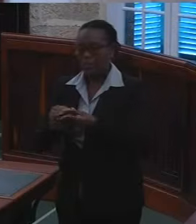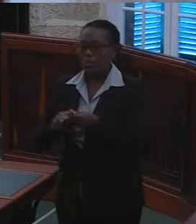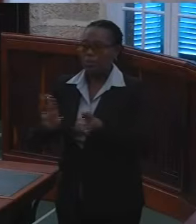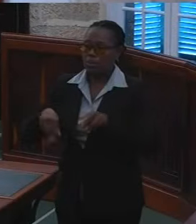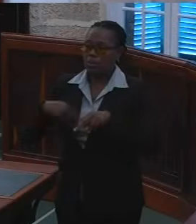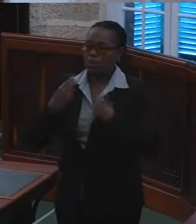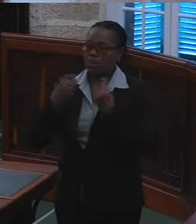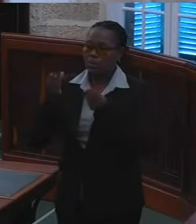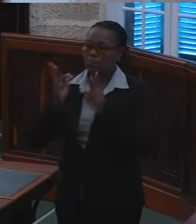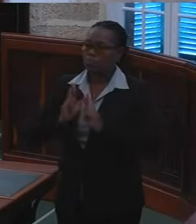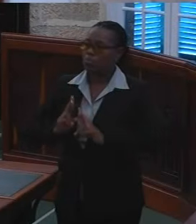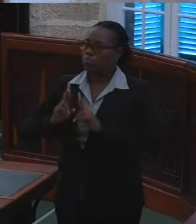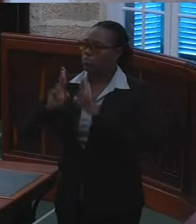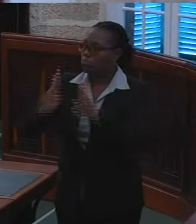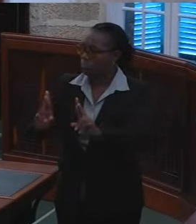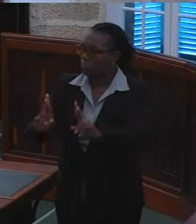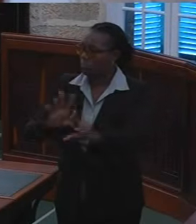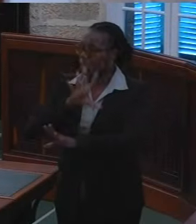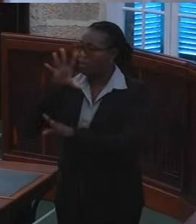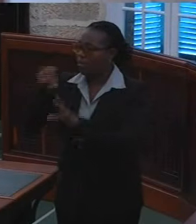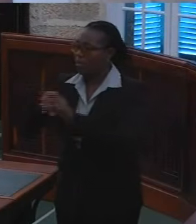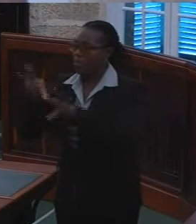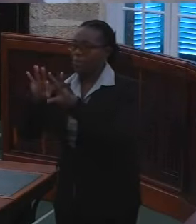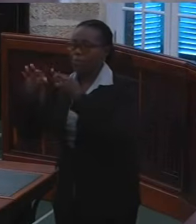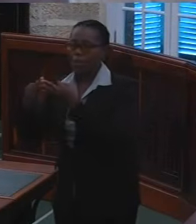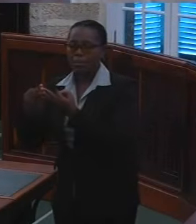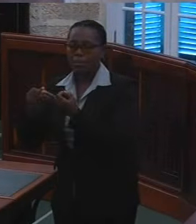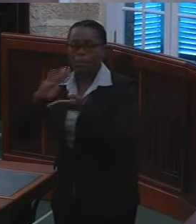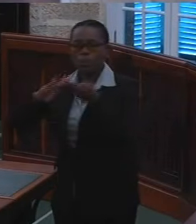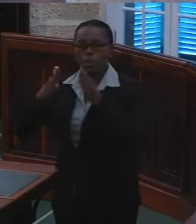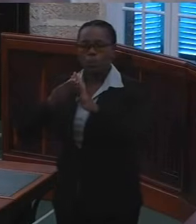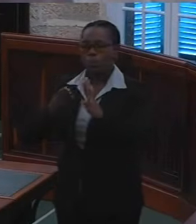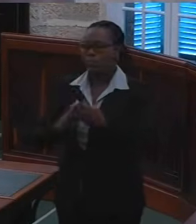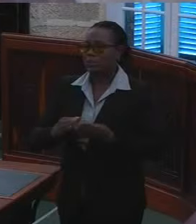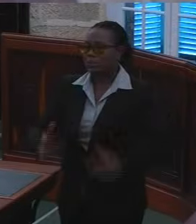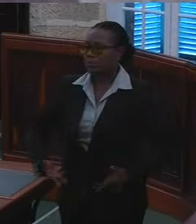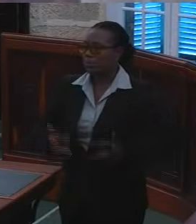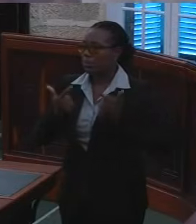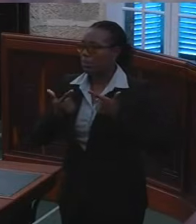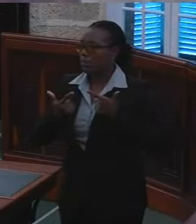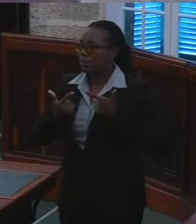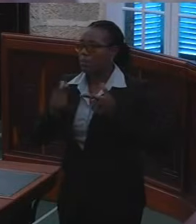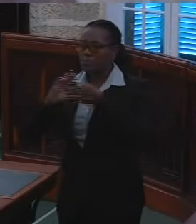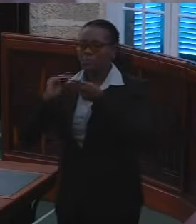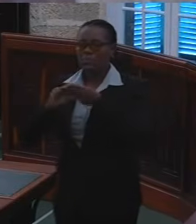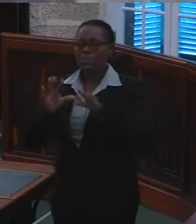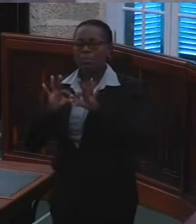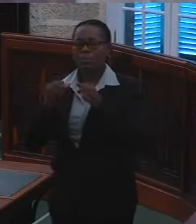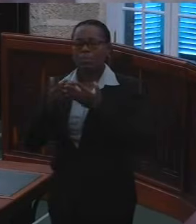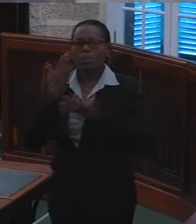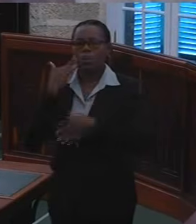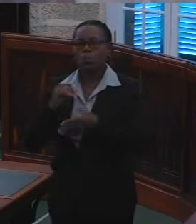respect, participation in the family and community life. That's what we said, that the family, there's a saying,